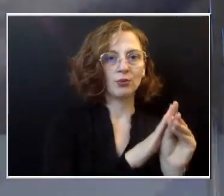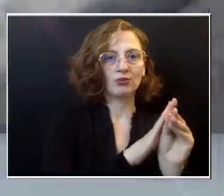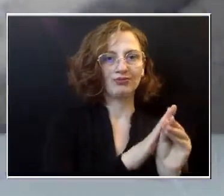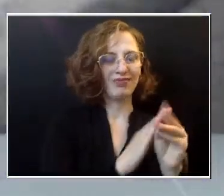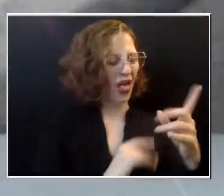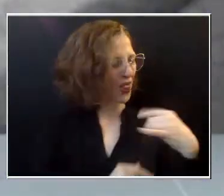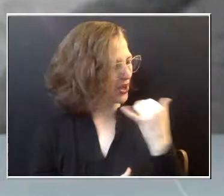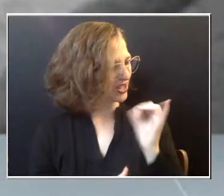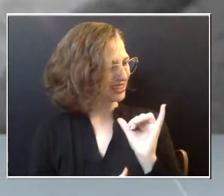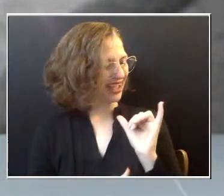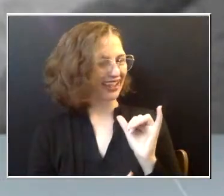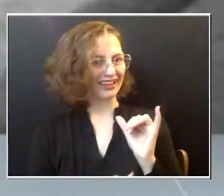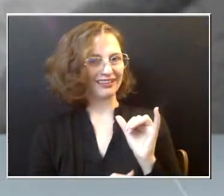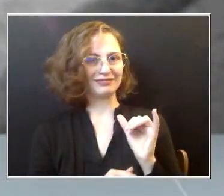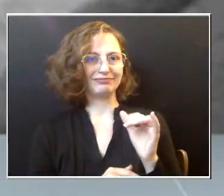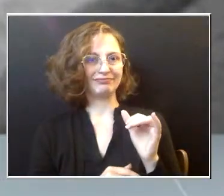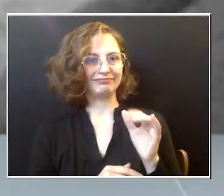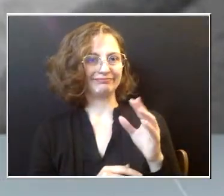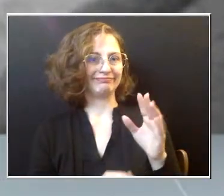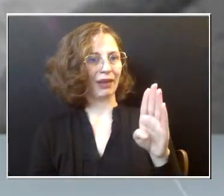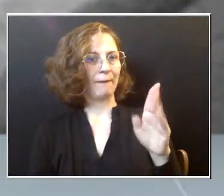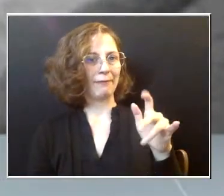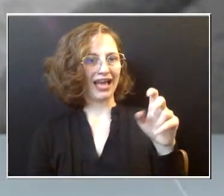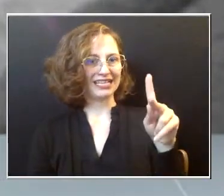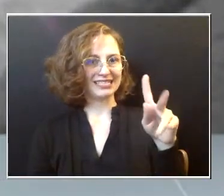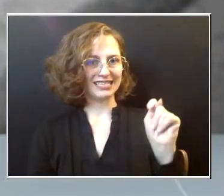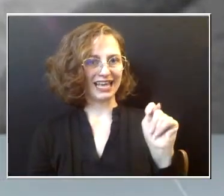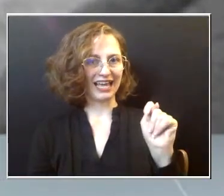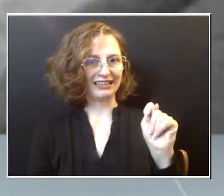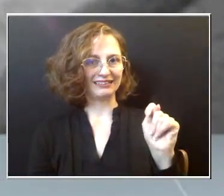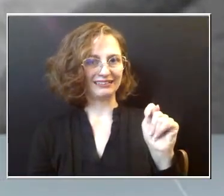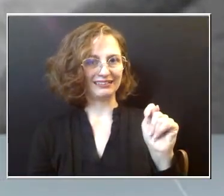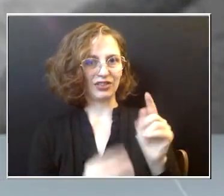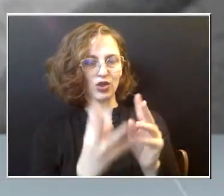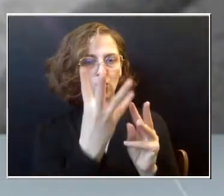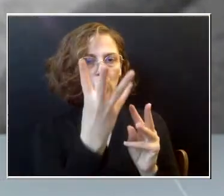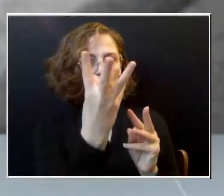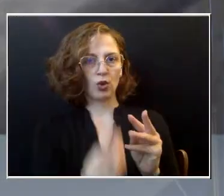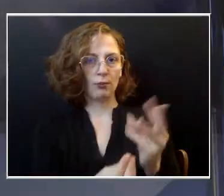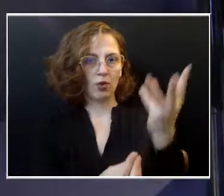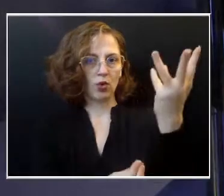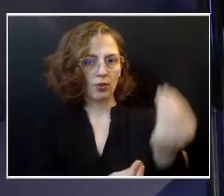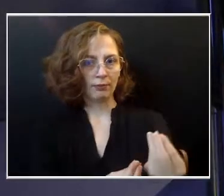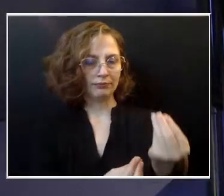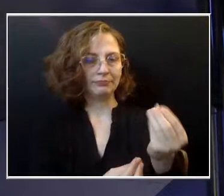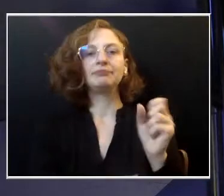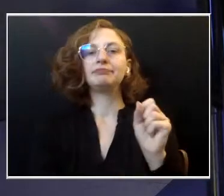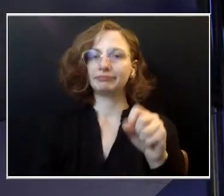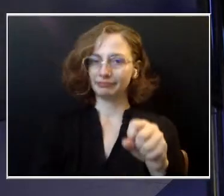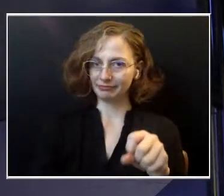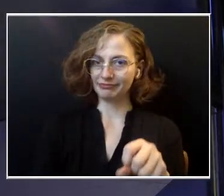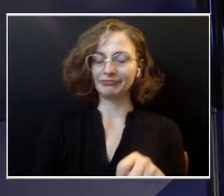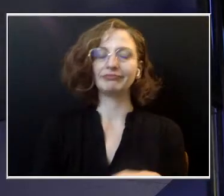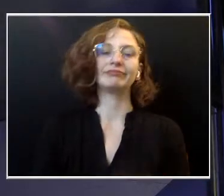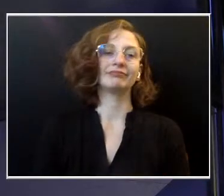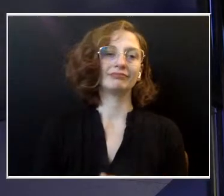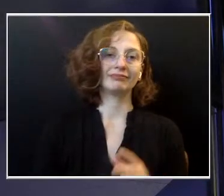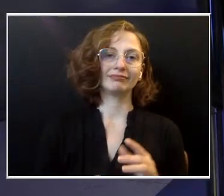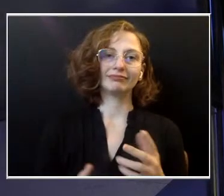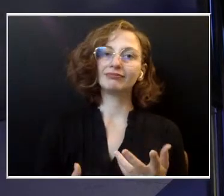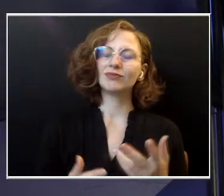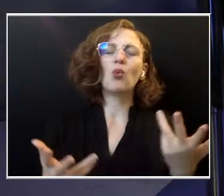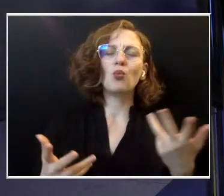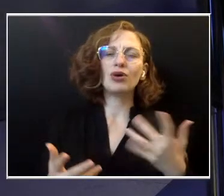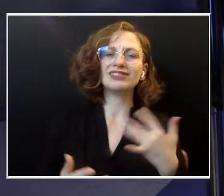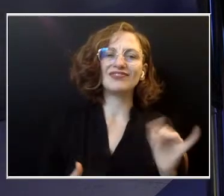like this basket where you're correct, yeah, pulling it out through that way, yeah, right? Yeah. And then we see the blood flow. Yes. What's it like working on a